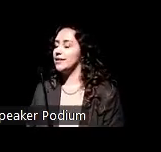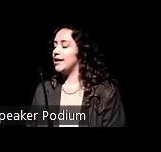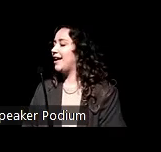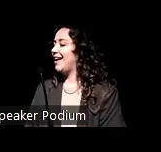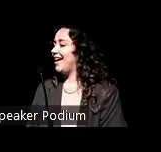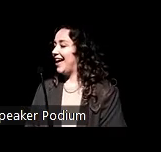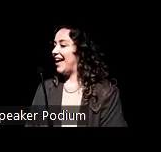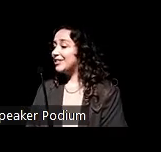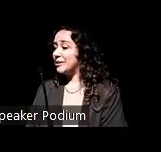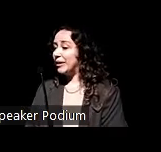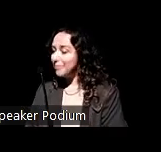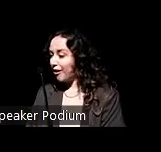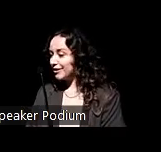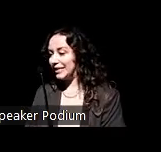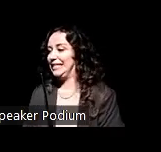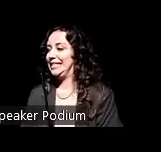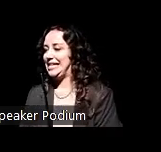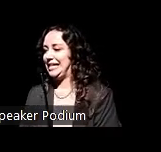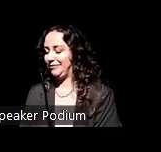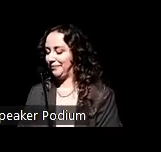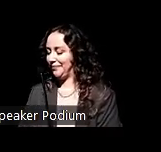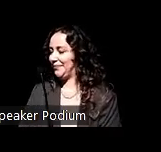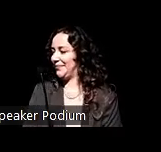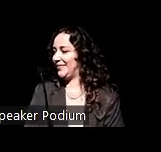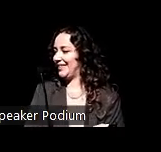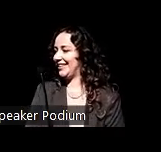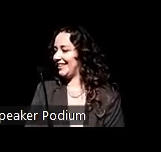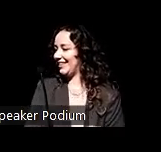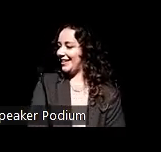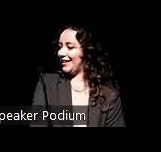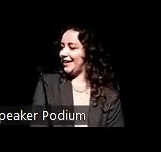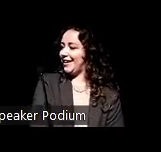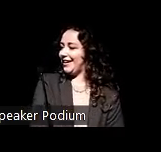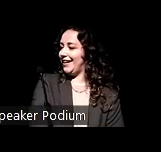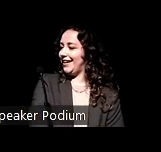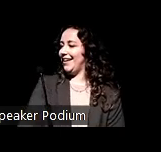ordinance. And so it became law in 2016.